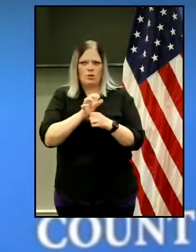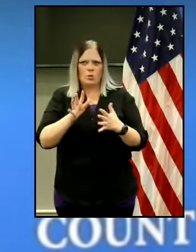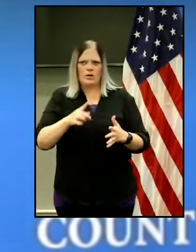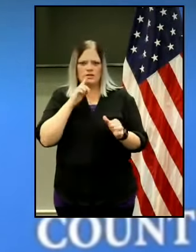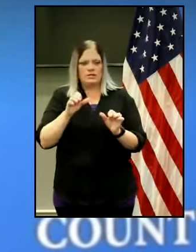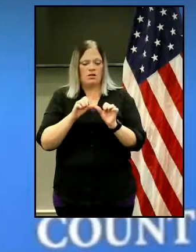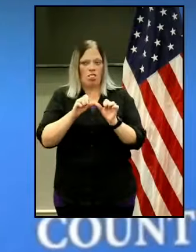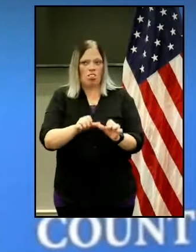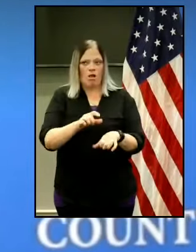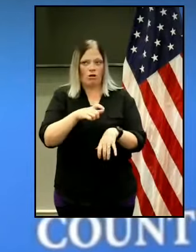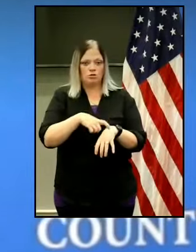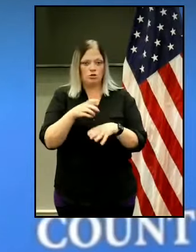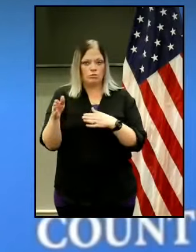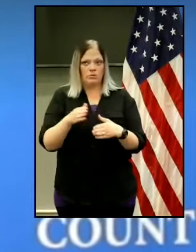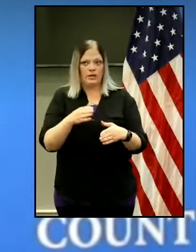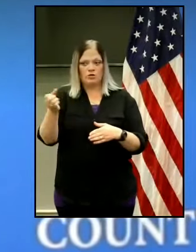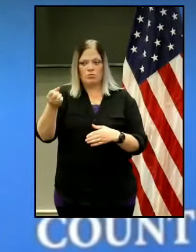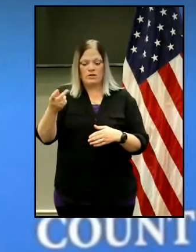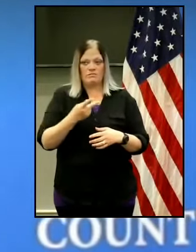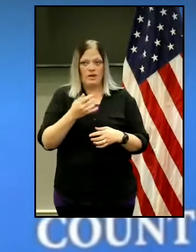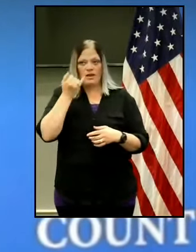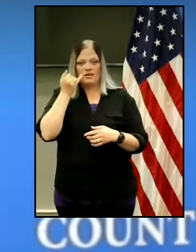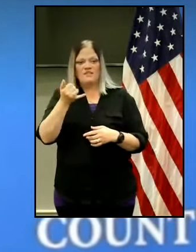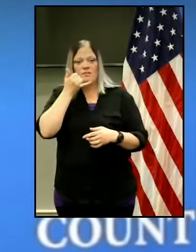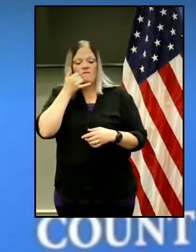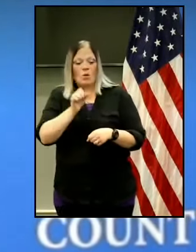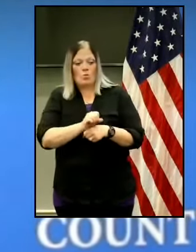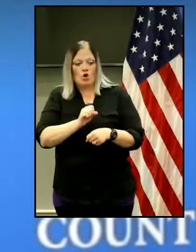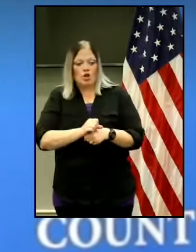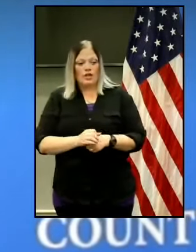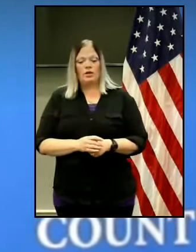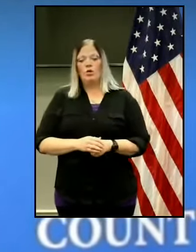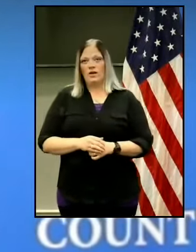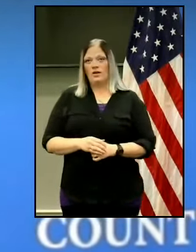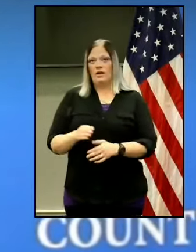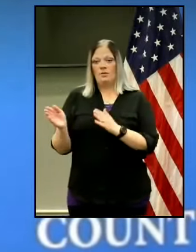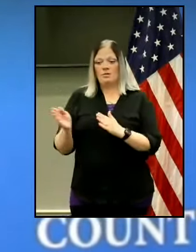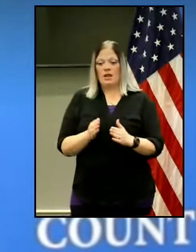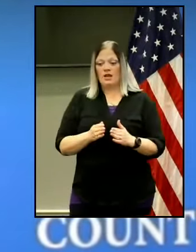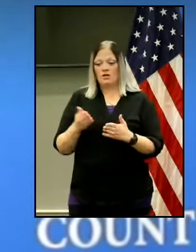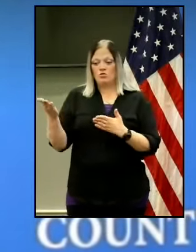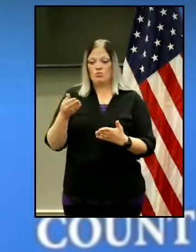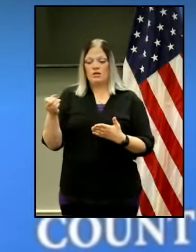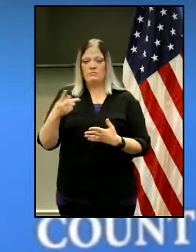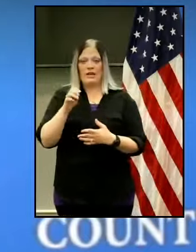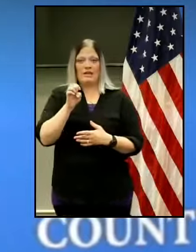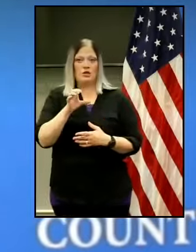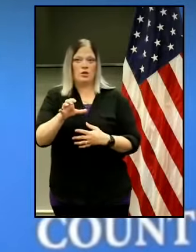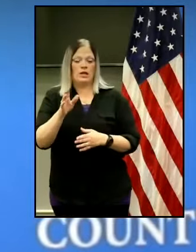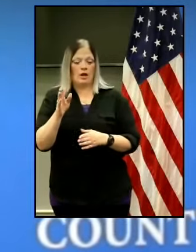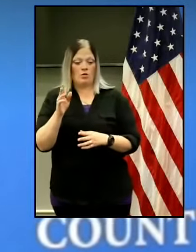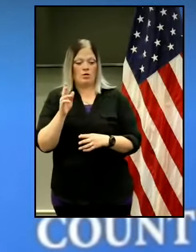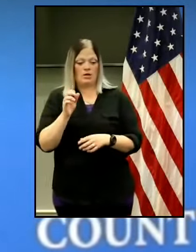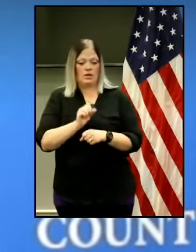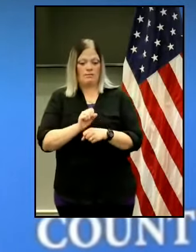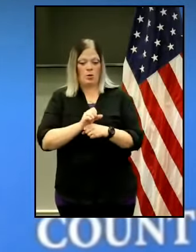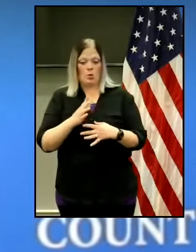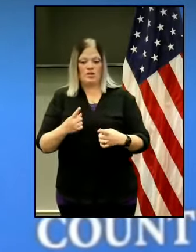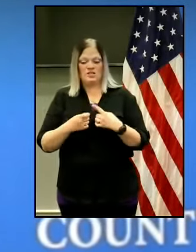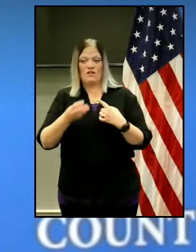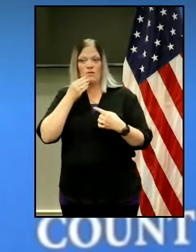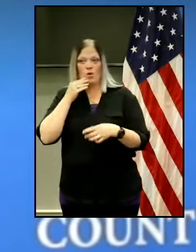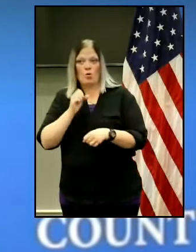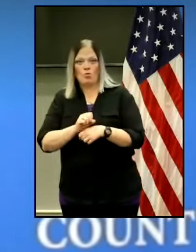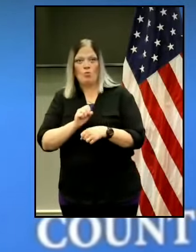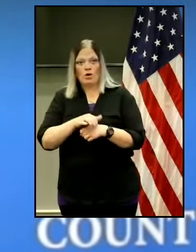long-term plan to bring back those who have been teleworking? The question was, is there a plan to bring back Erie County employees who have been teleworking? And the answer is yes, and some of them